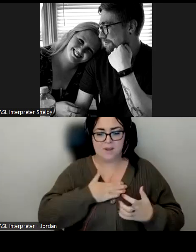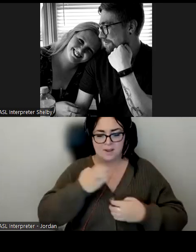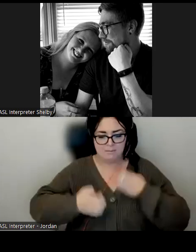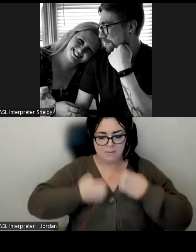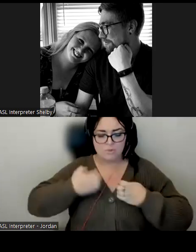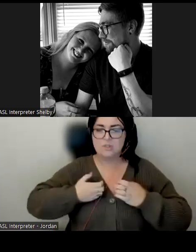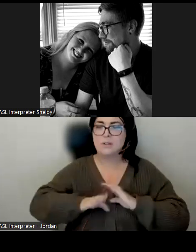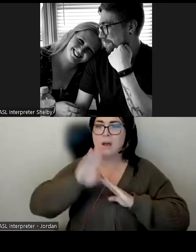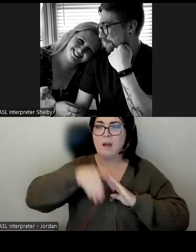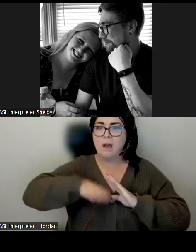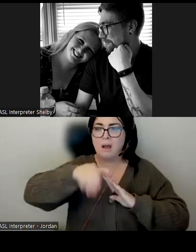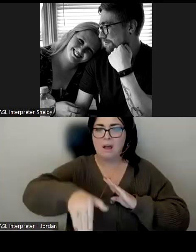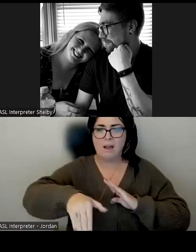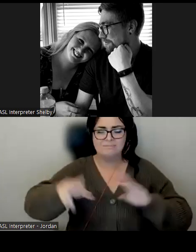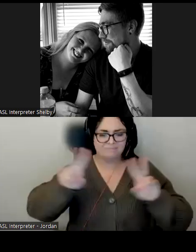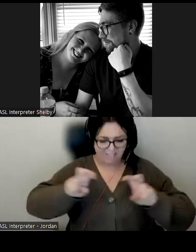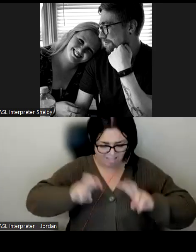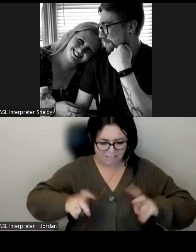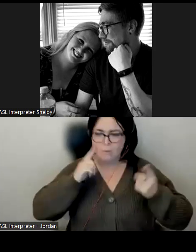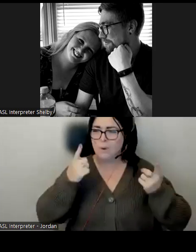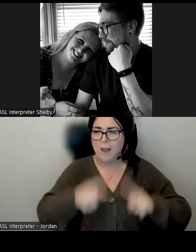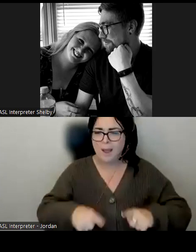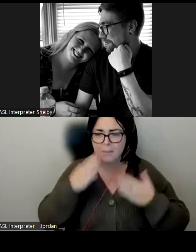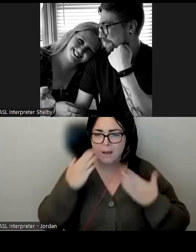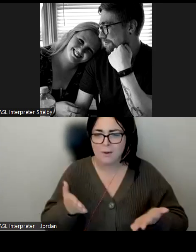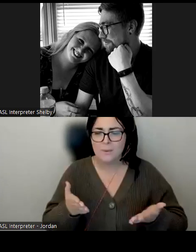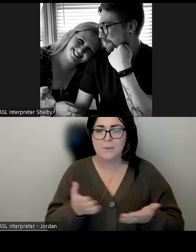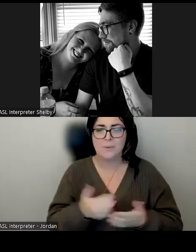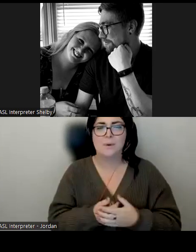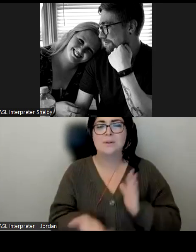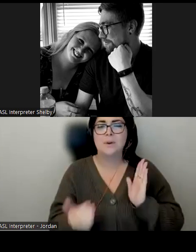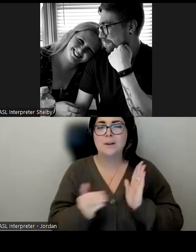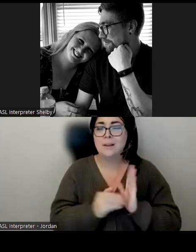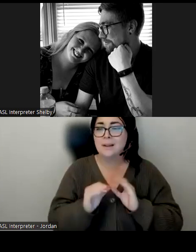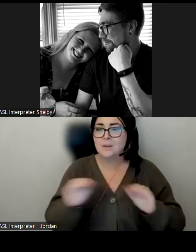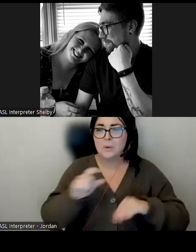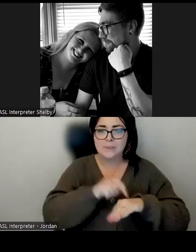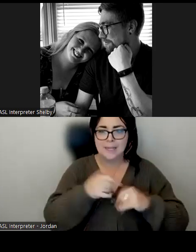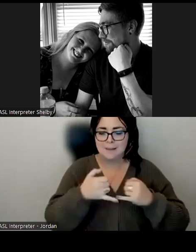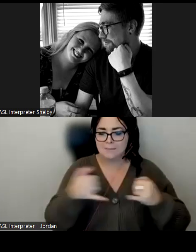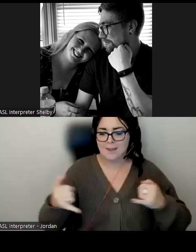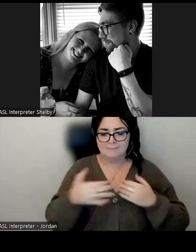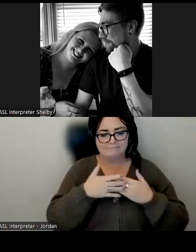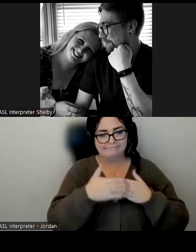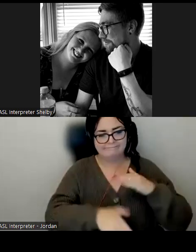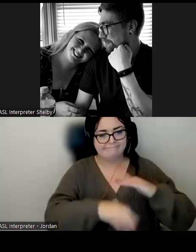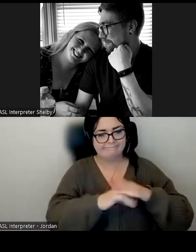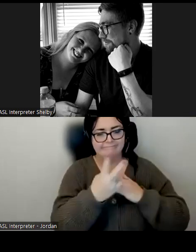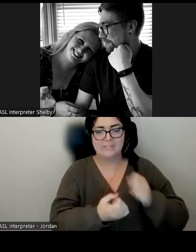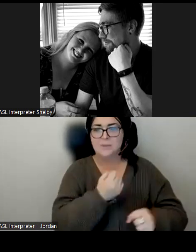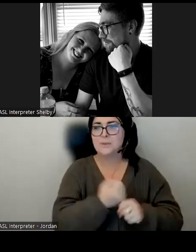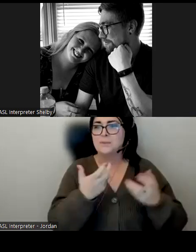of things. Grief, again, there is no timeline, there is no formula. And